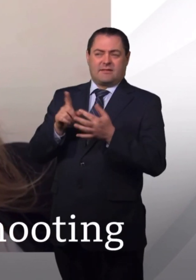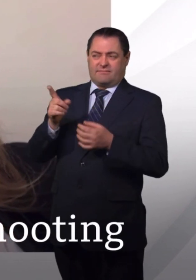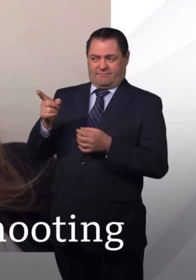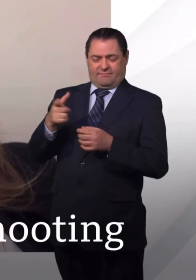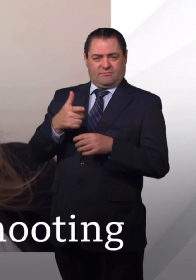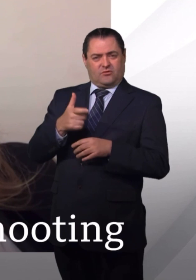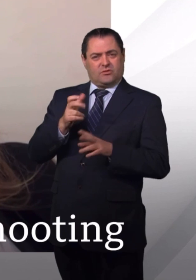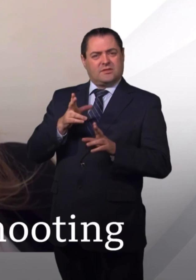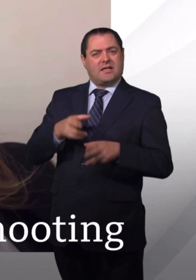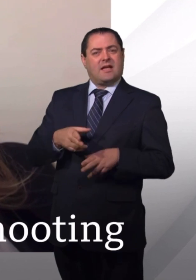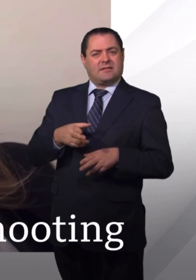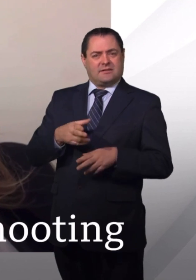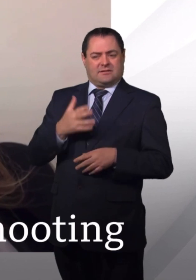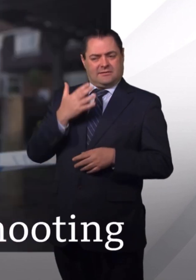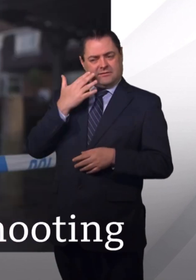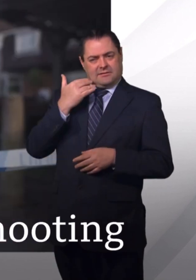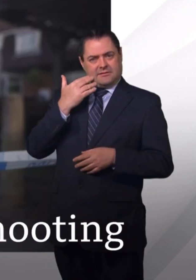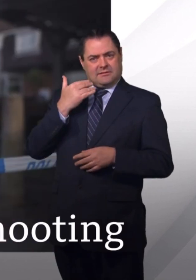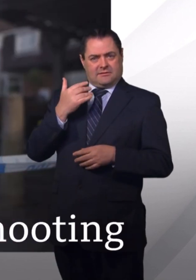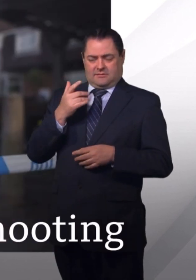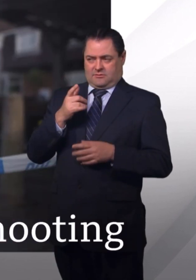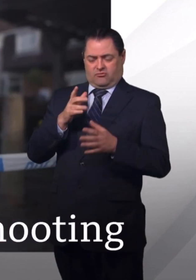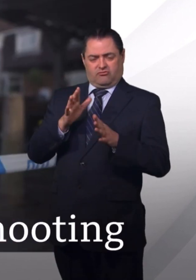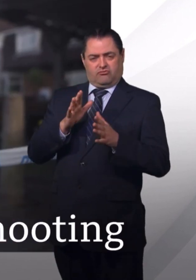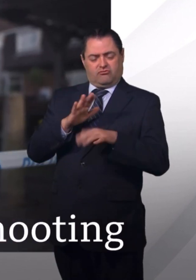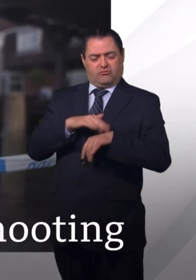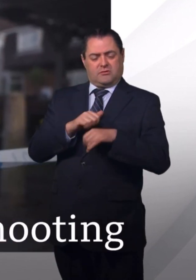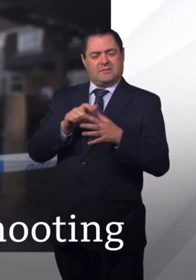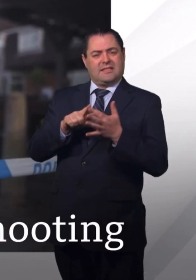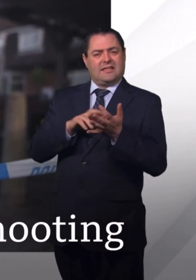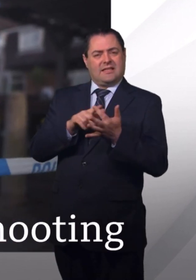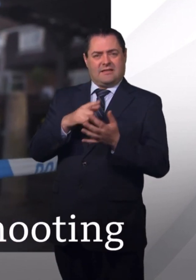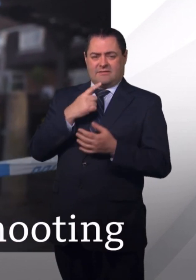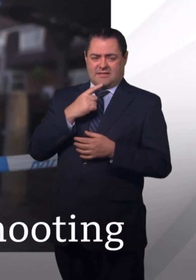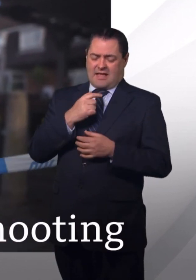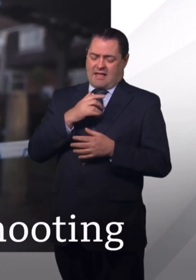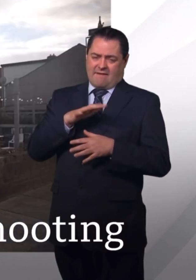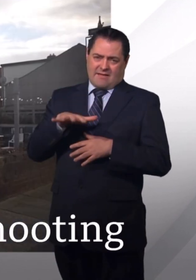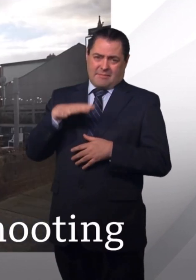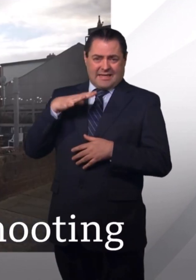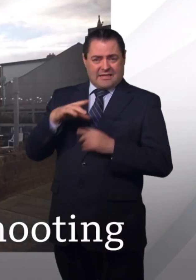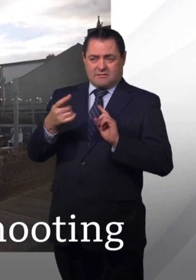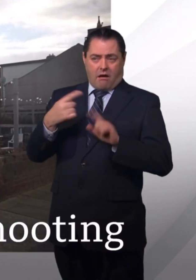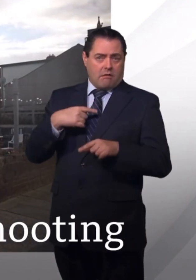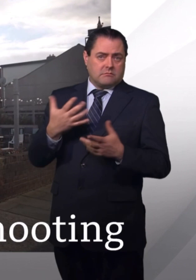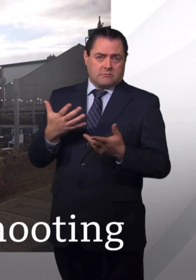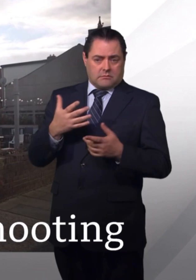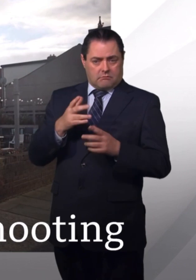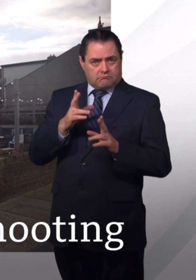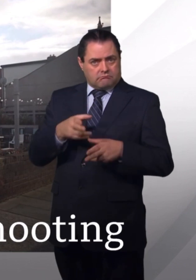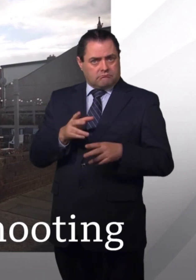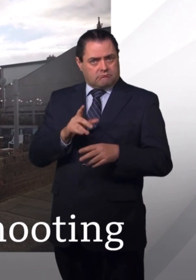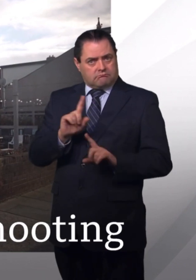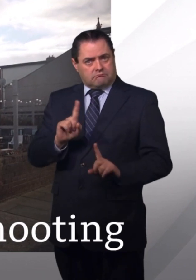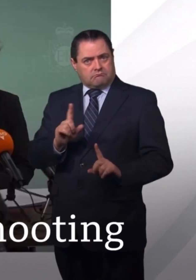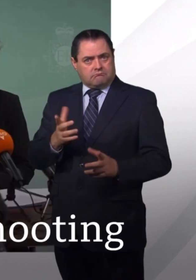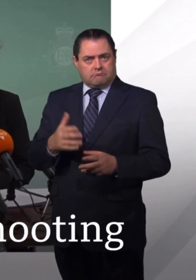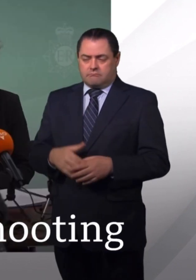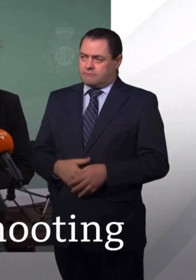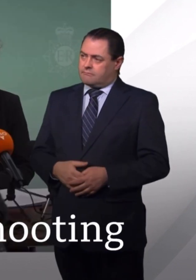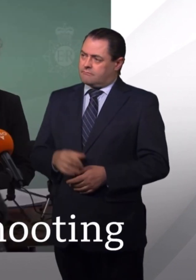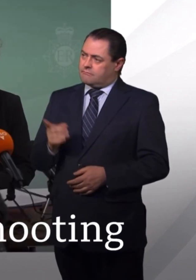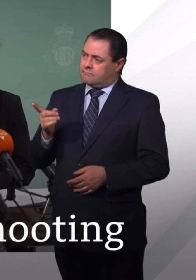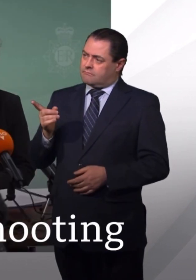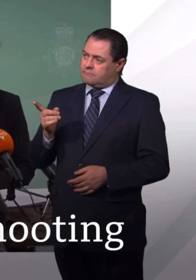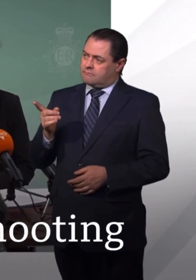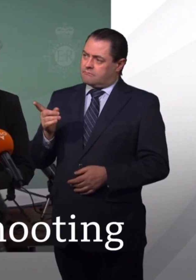19-year-old Ellie Edwards in a pub shooting on Christmas Eve say her family desperately need answers about her death.